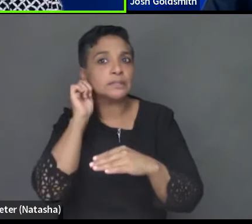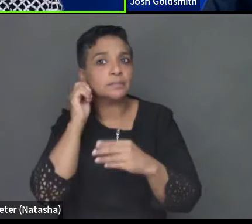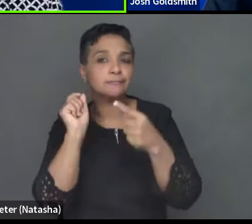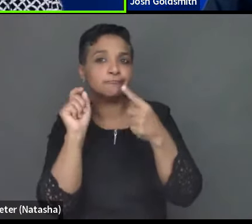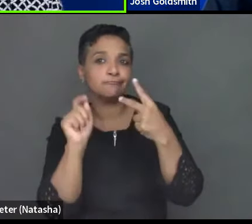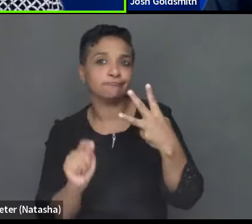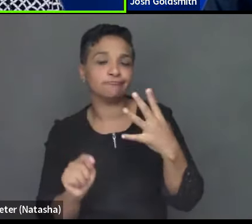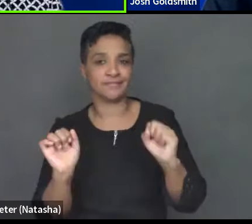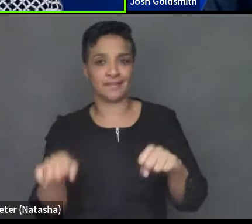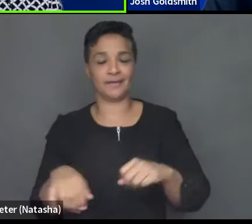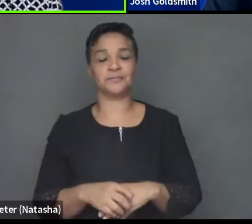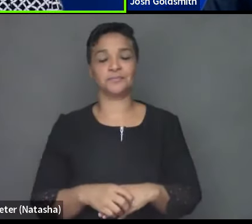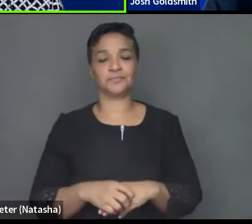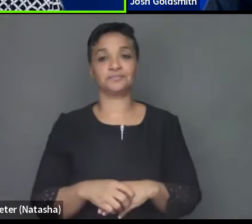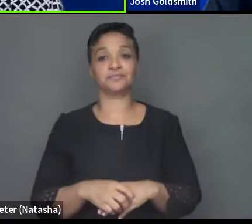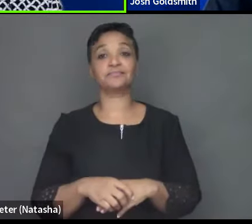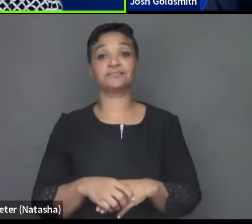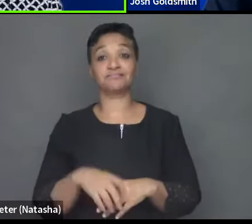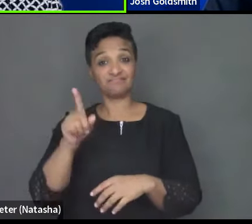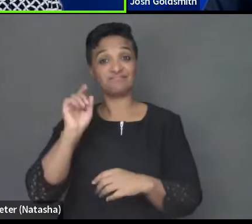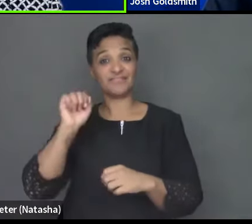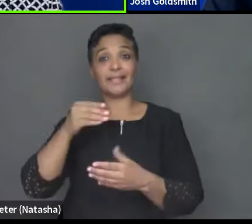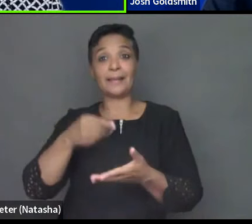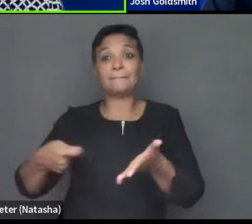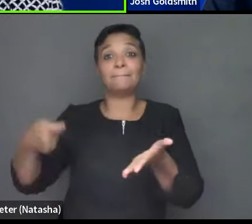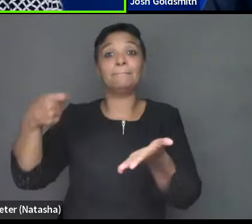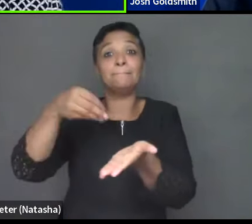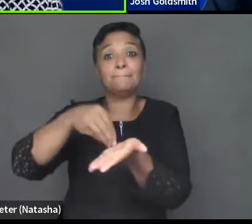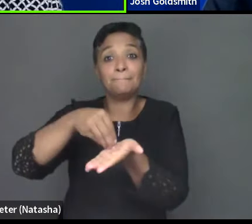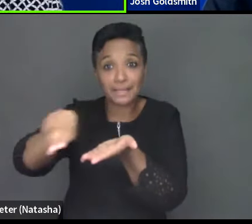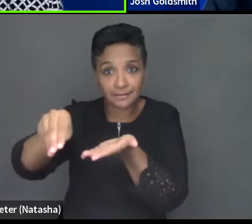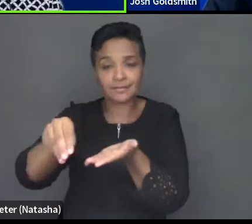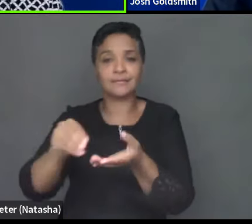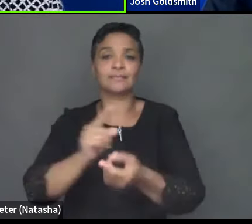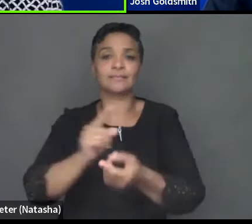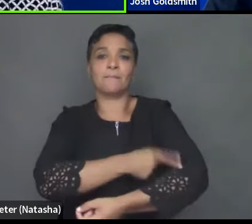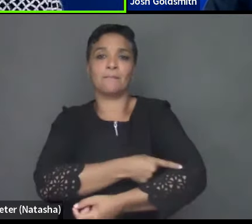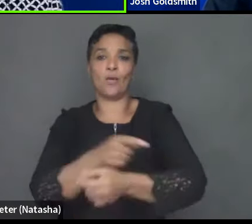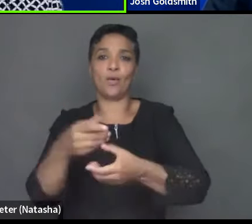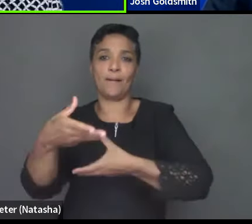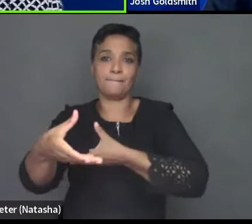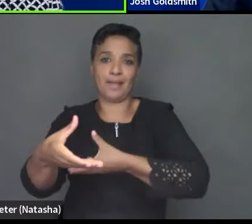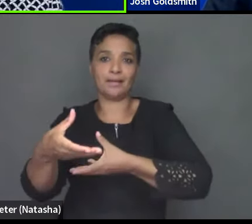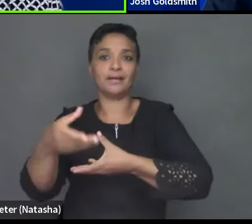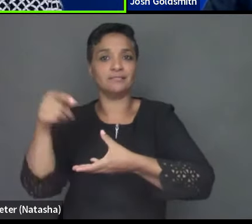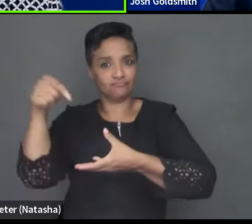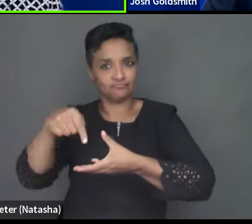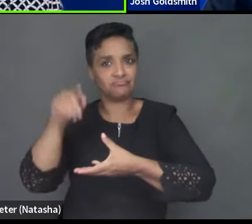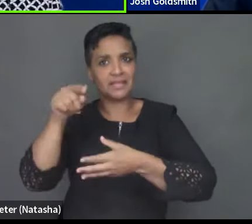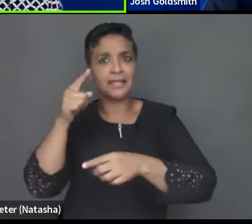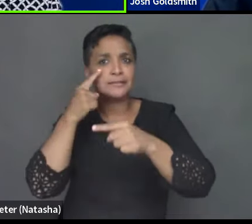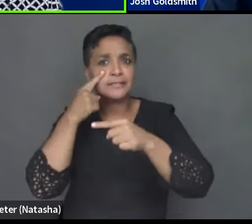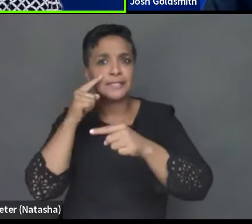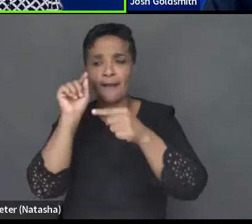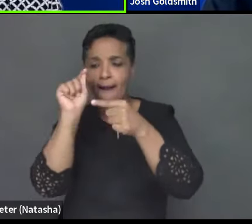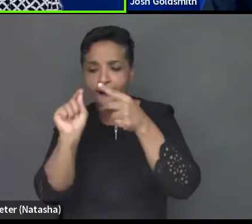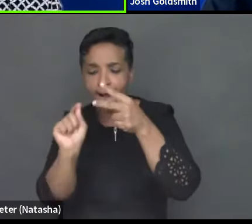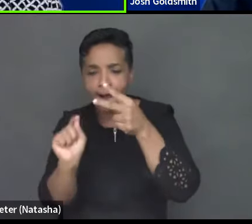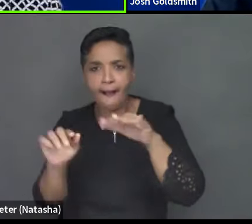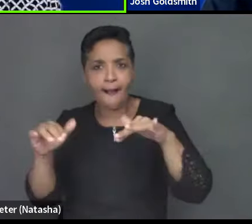also to purchase the Power Pack so you can go back to the presentations and keep working through things as you